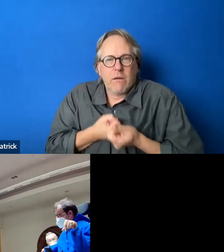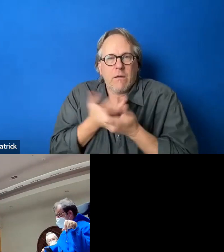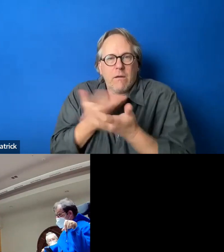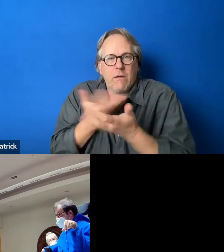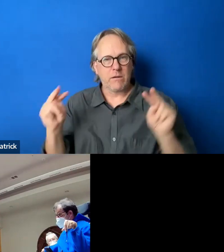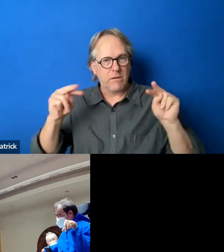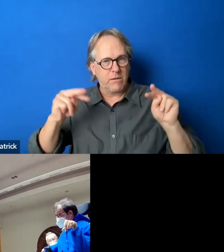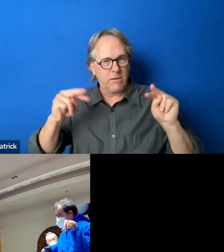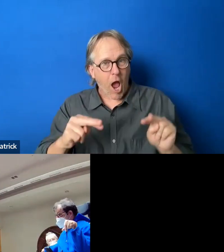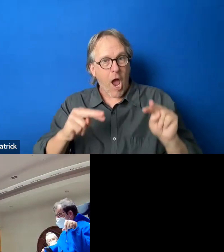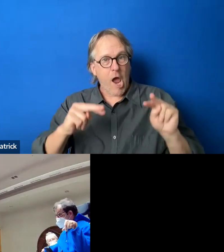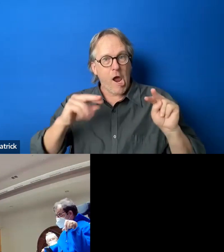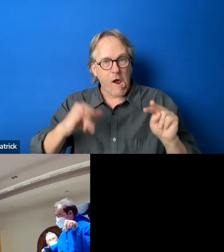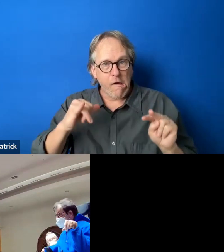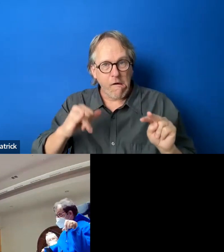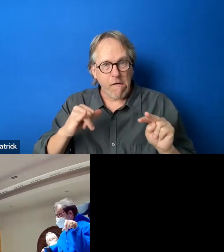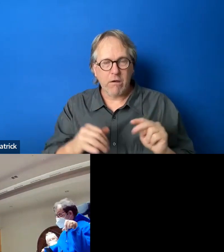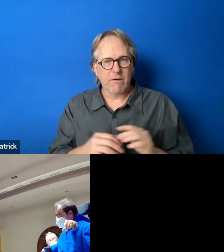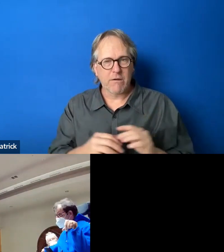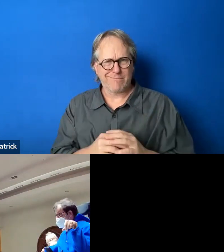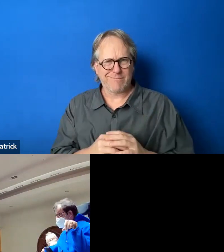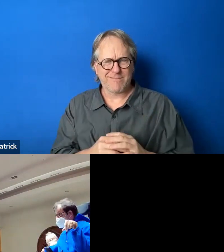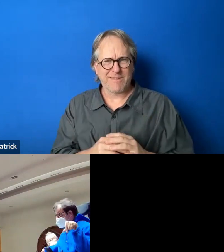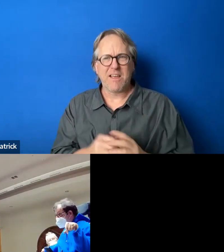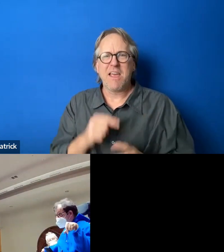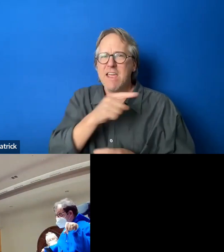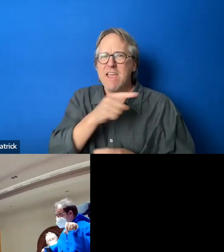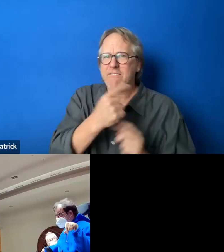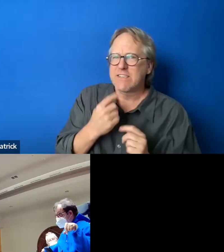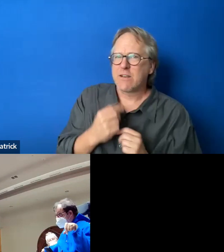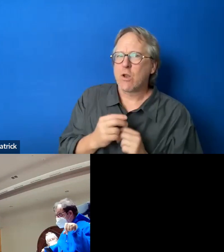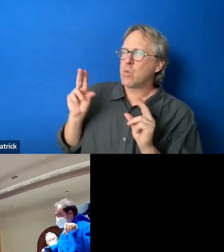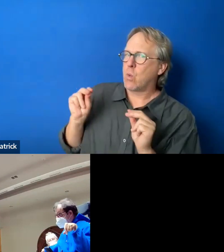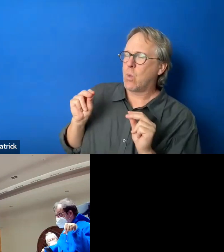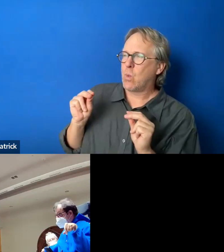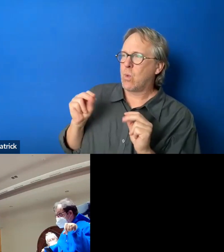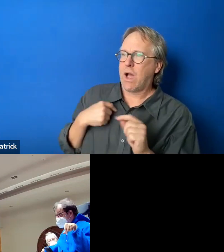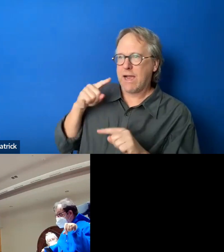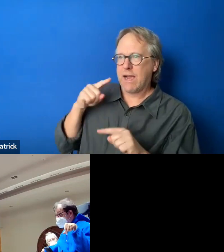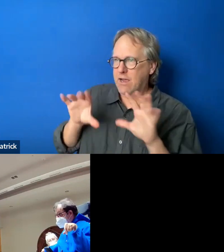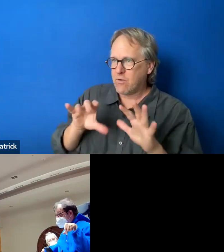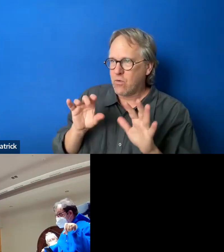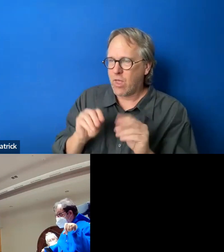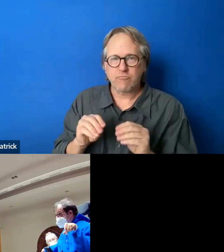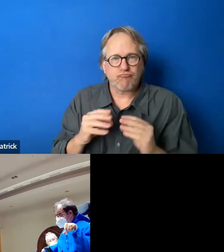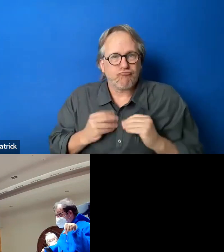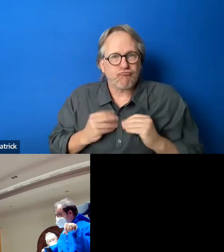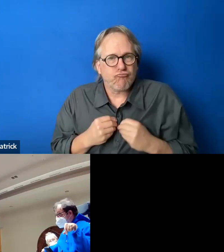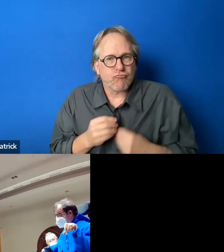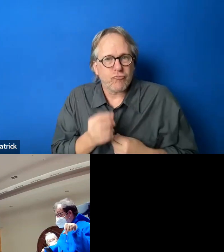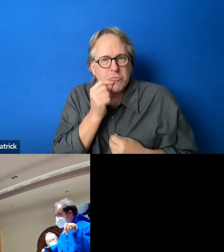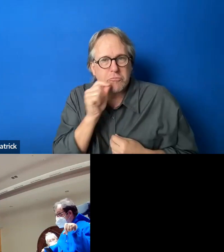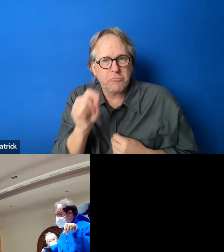to listen when they say, yeah, no, I can't do that. We shouldn't need to have a